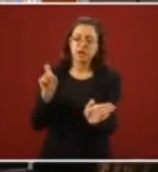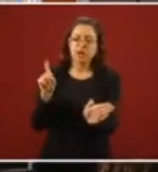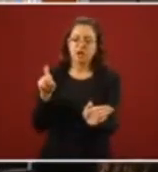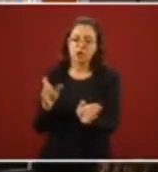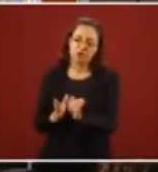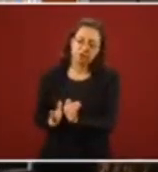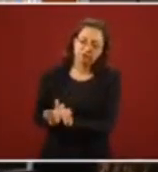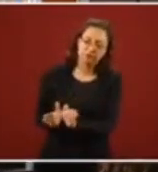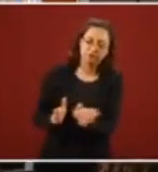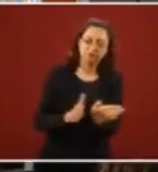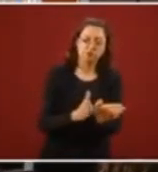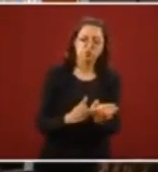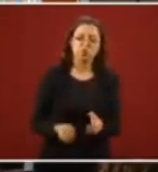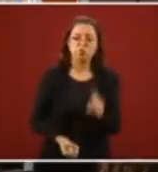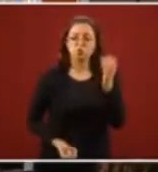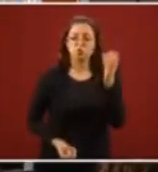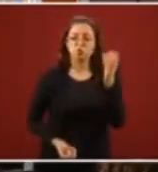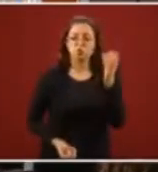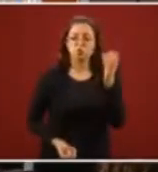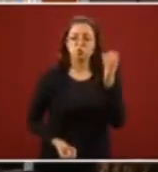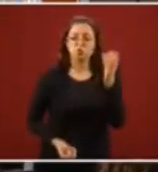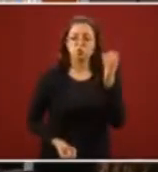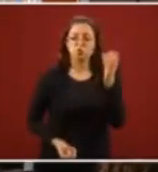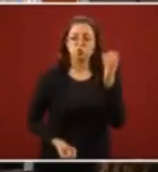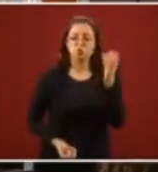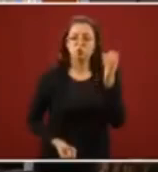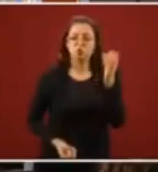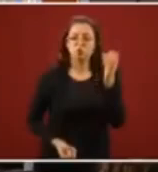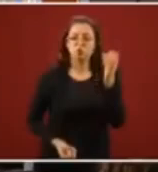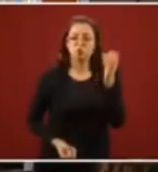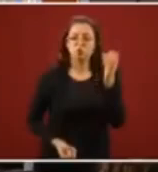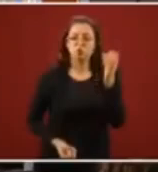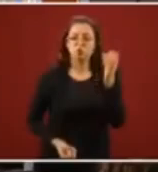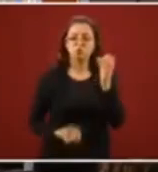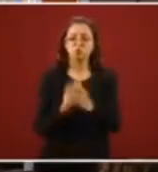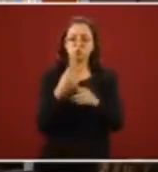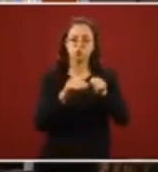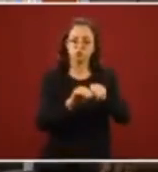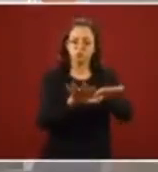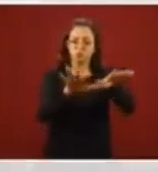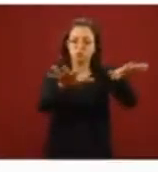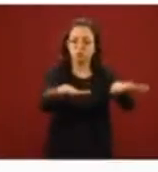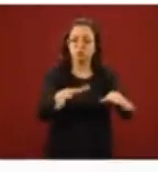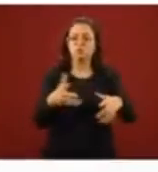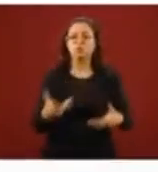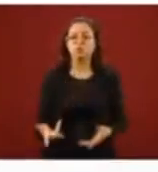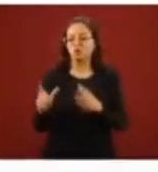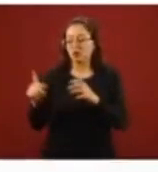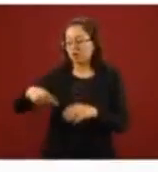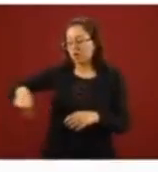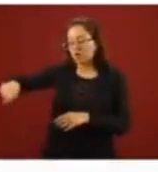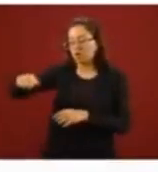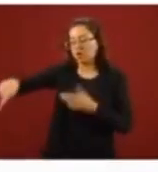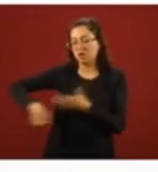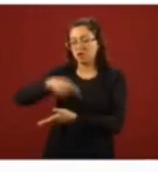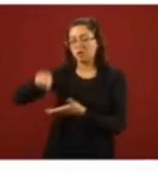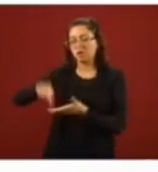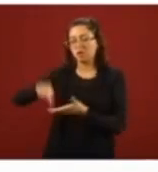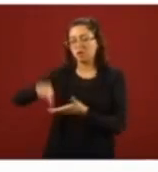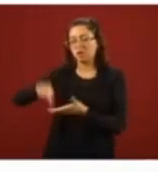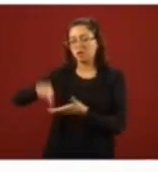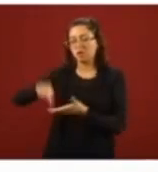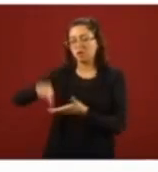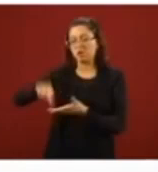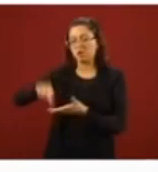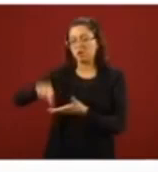for a new canal for irrigation. Que logró la preservación de todas estas cenizas.